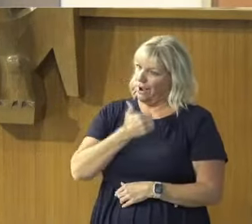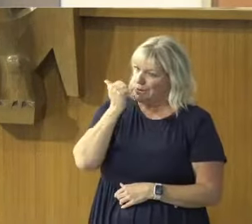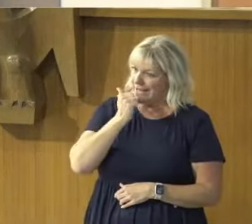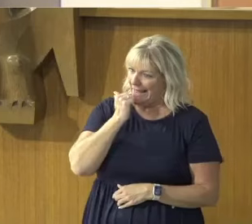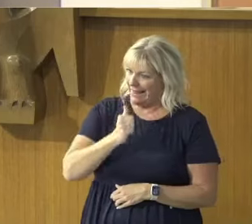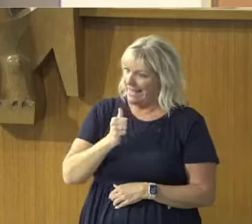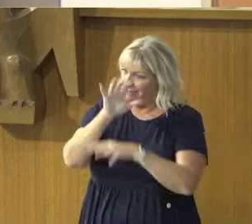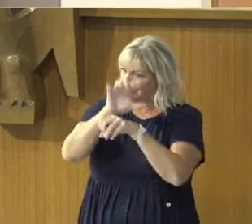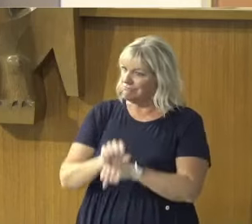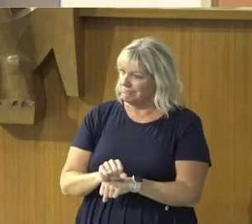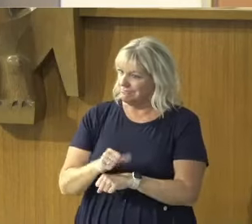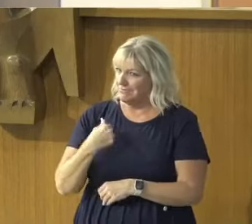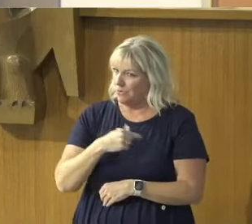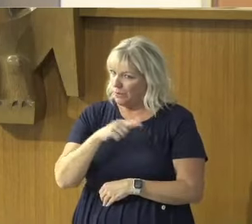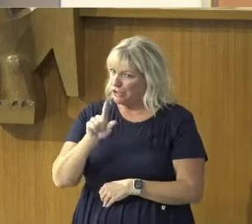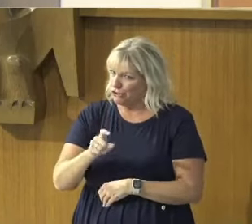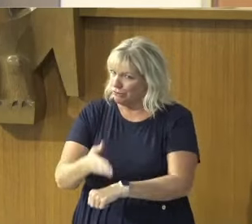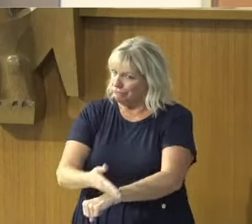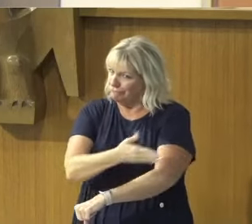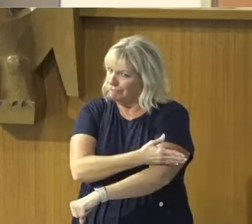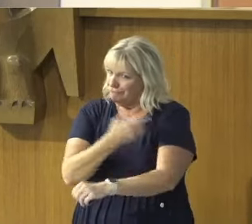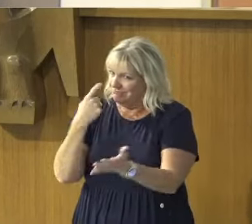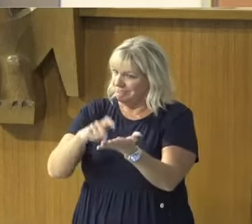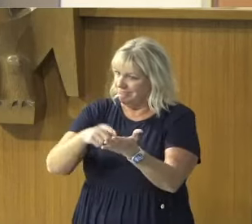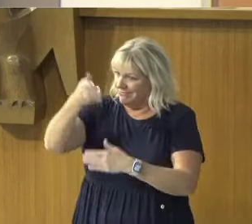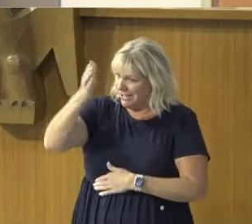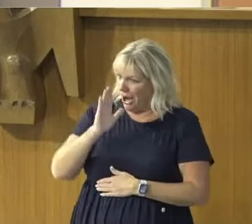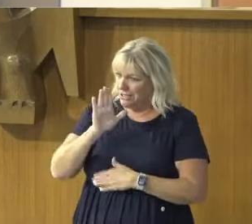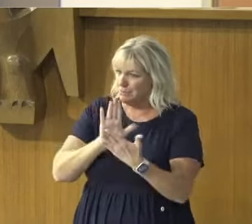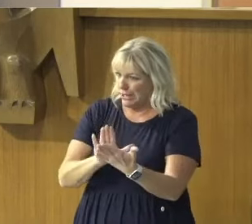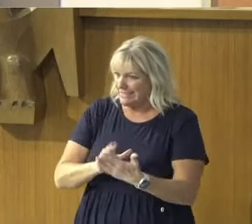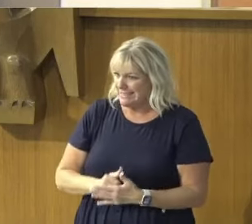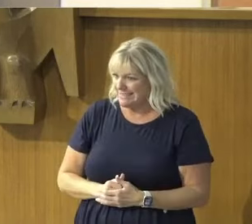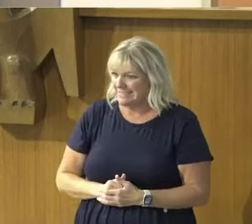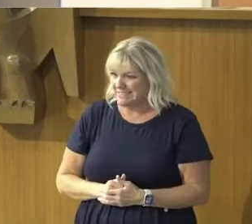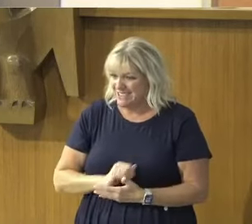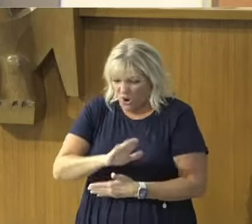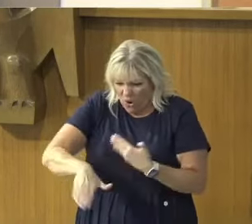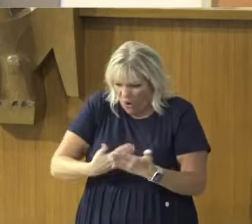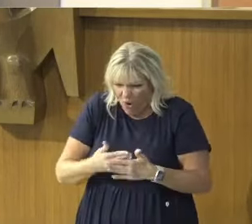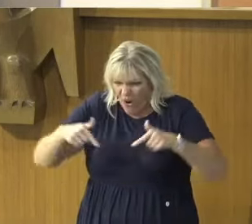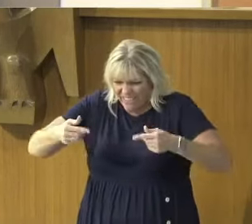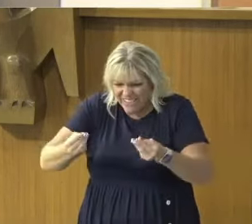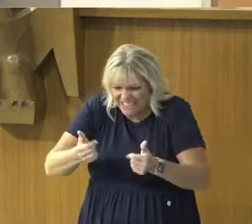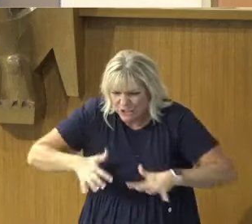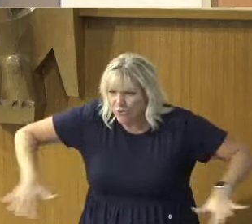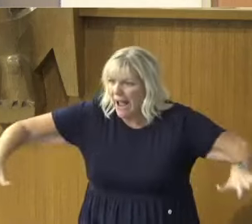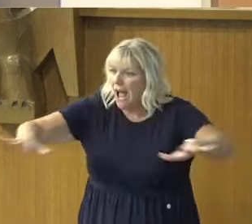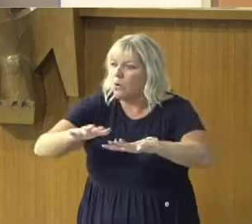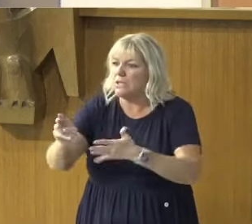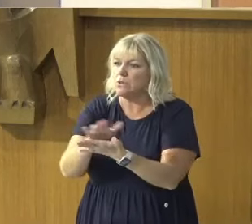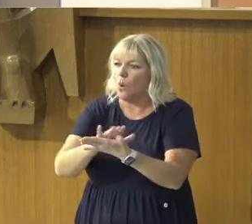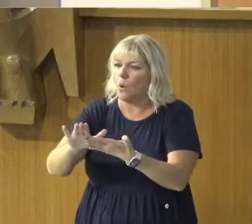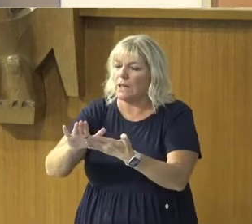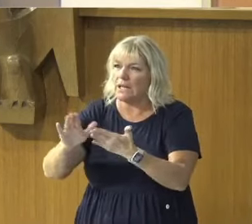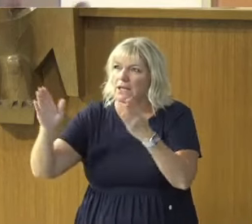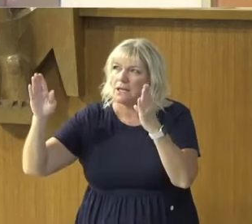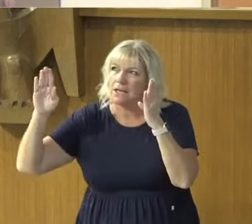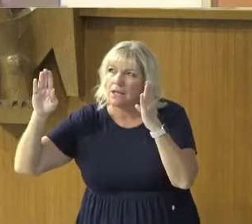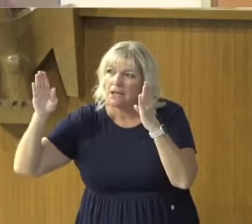should get really good at this. Recognizing that it's all holy ground and listening for God's call,